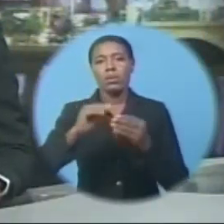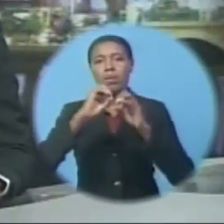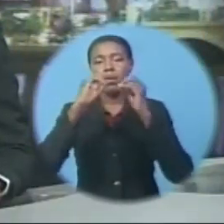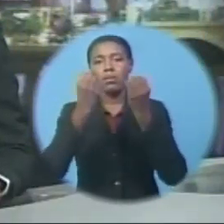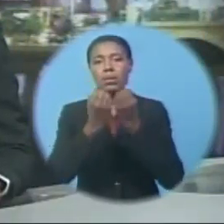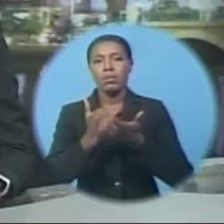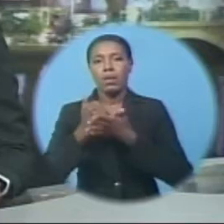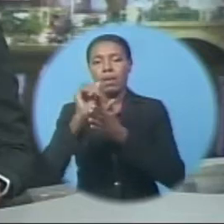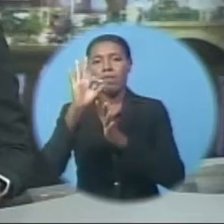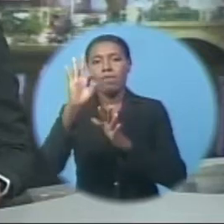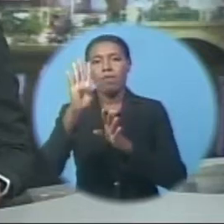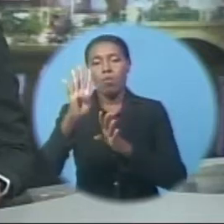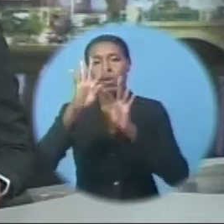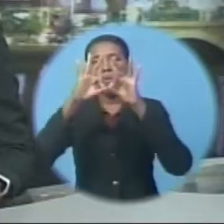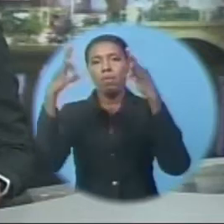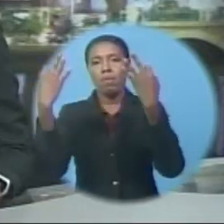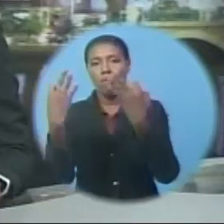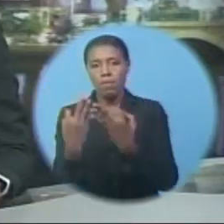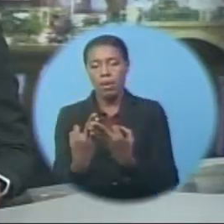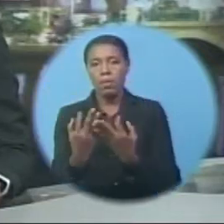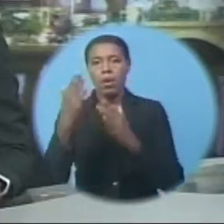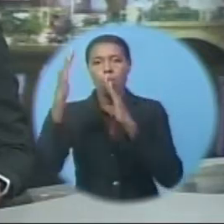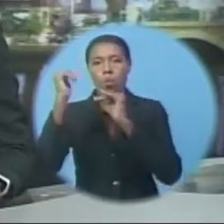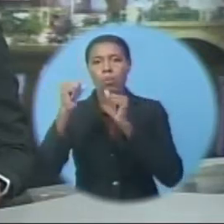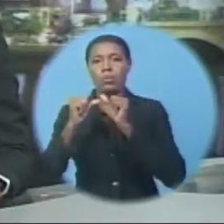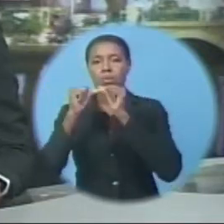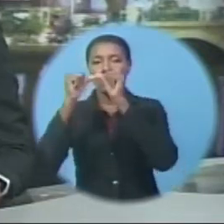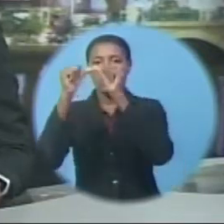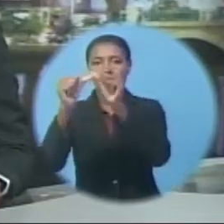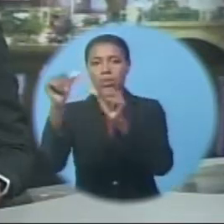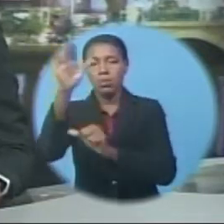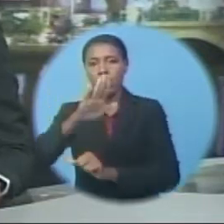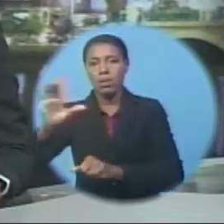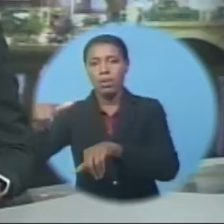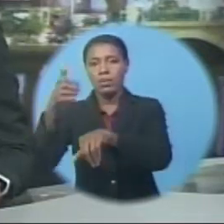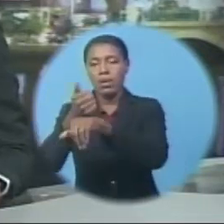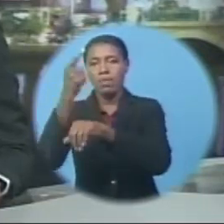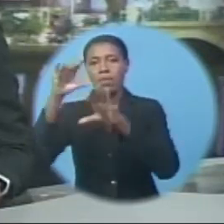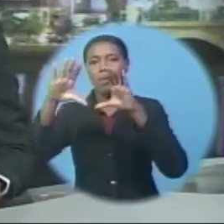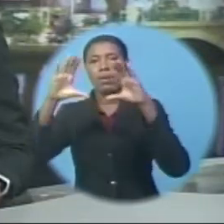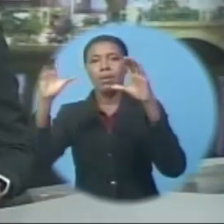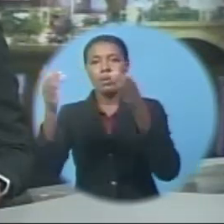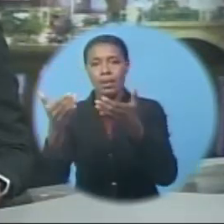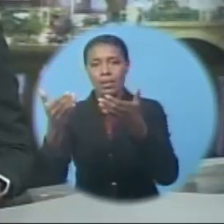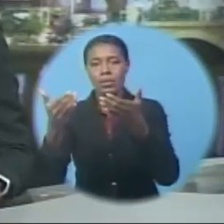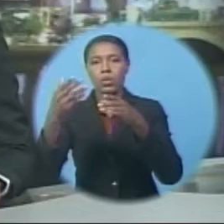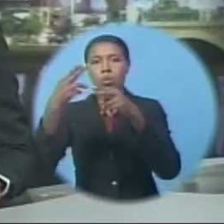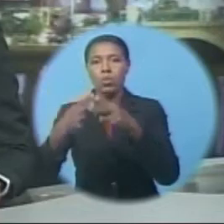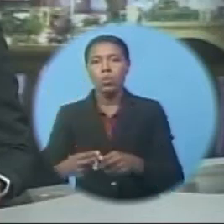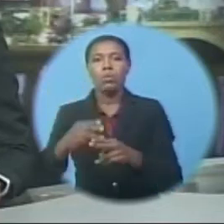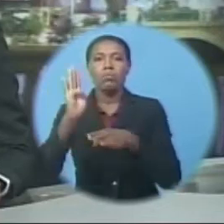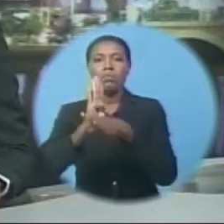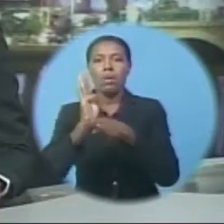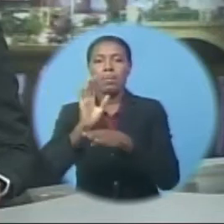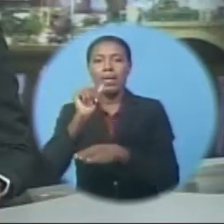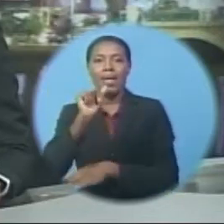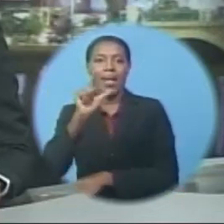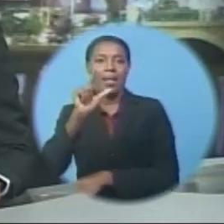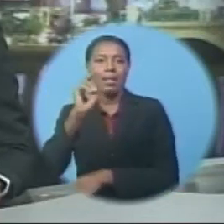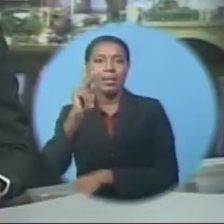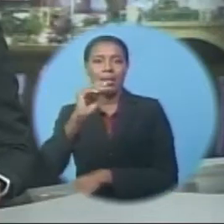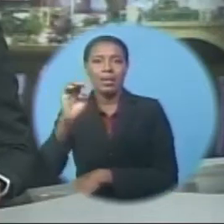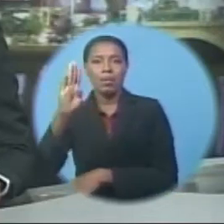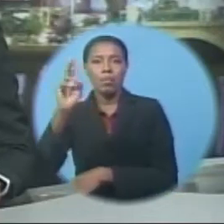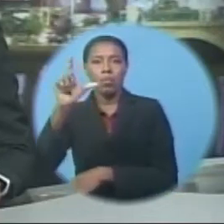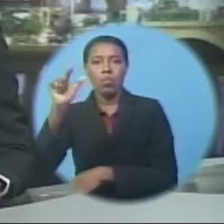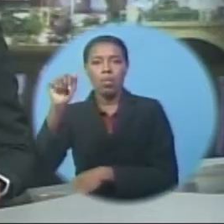local families so far and is hoping to establish a physical location for classes which will be known as a Barbados Al-Kibulan Academy